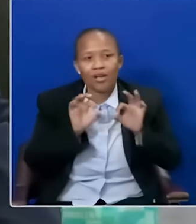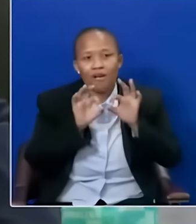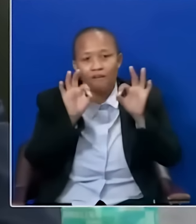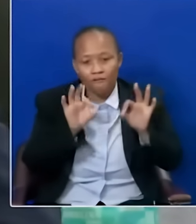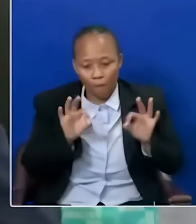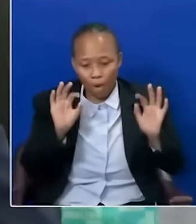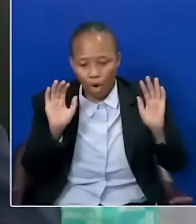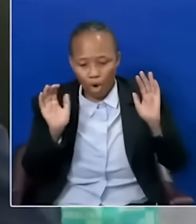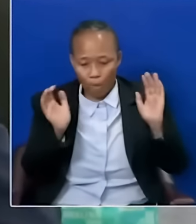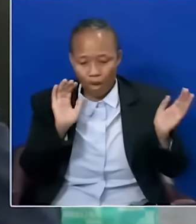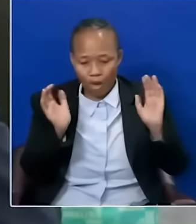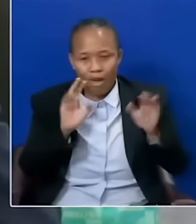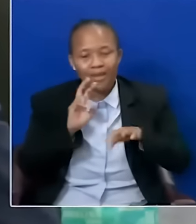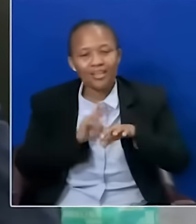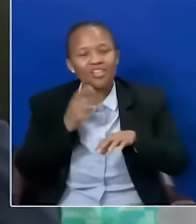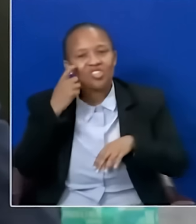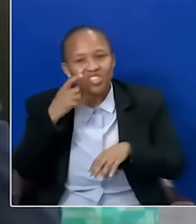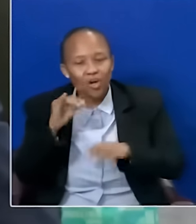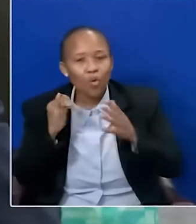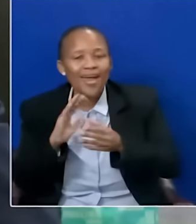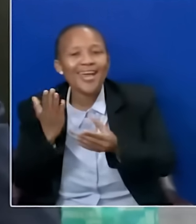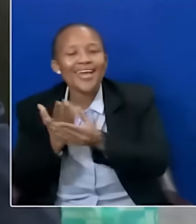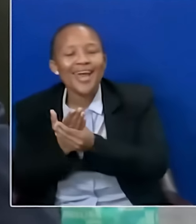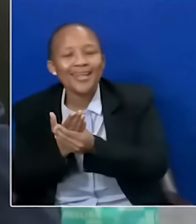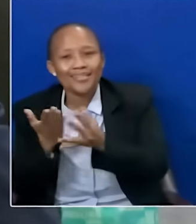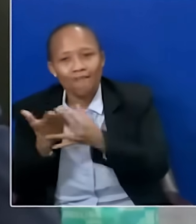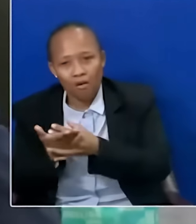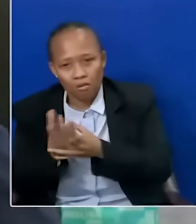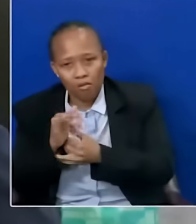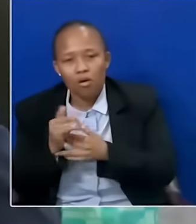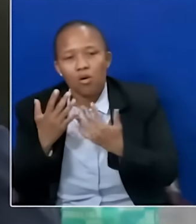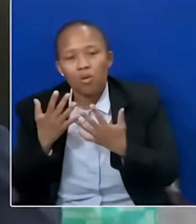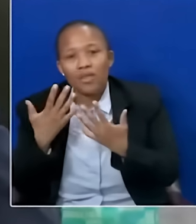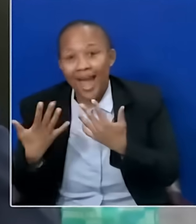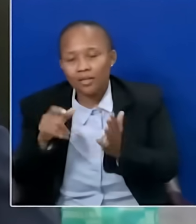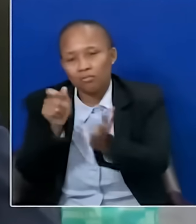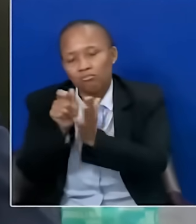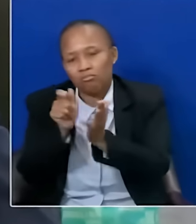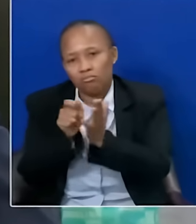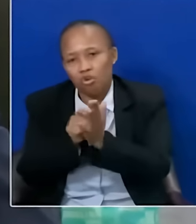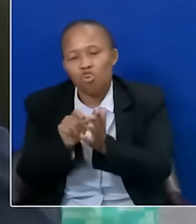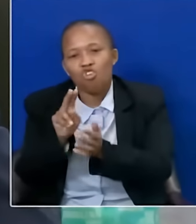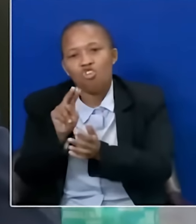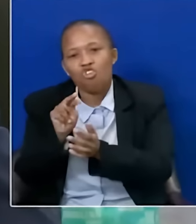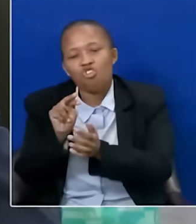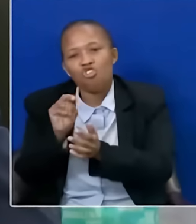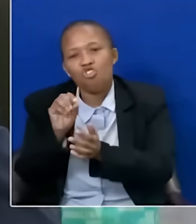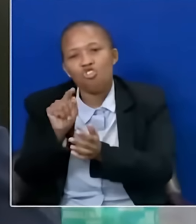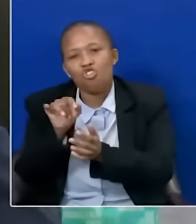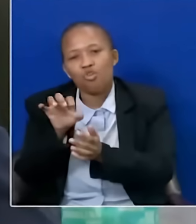the handwritten notes. I noticed that in the microscope, the member